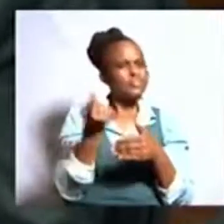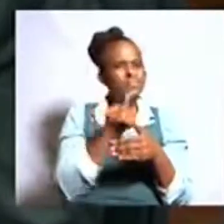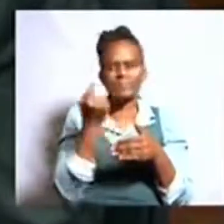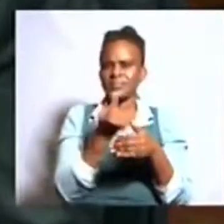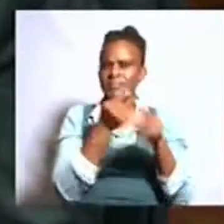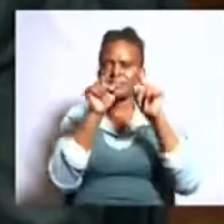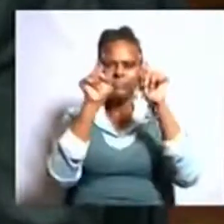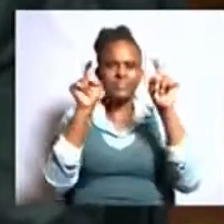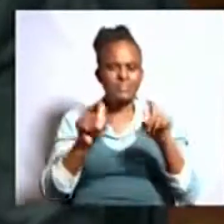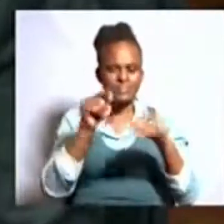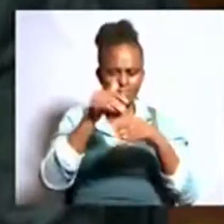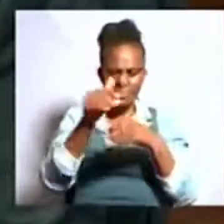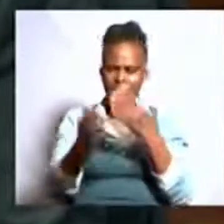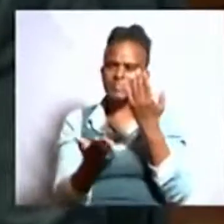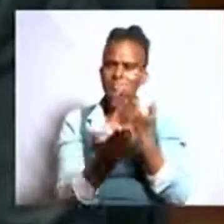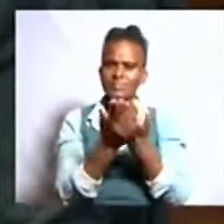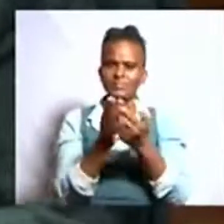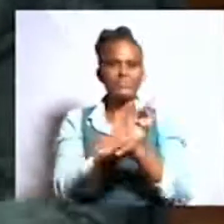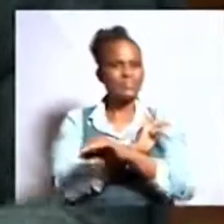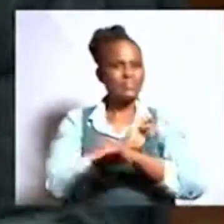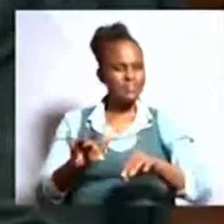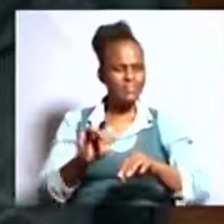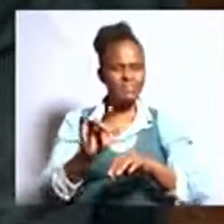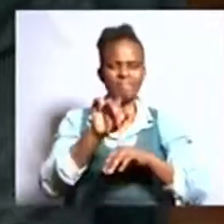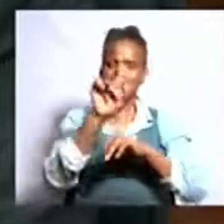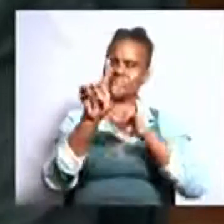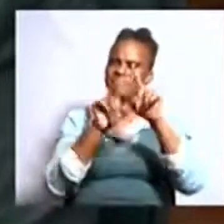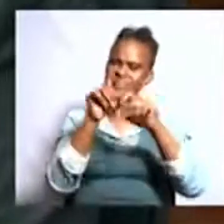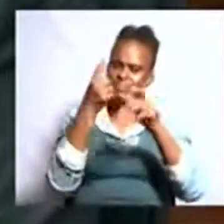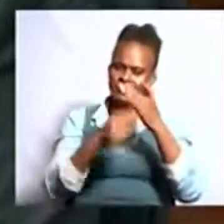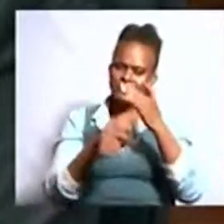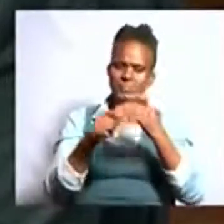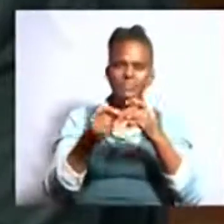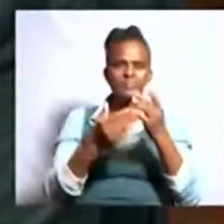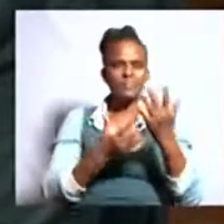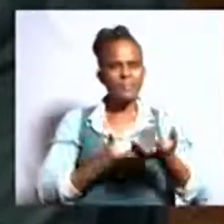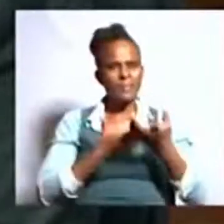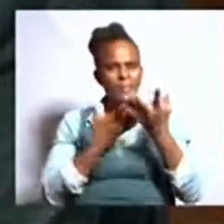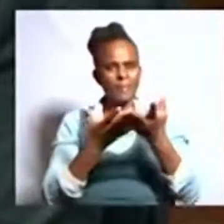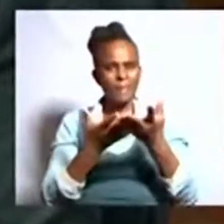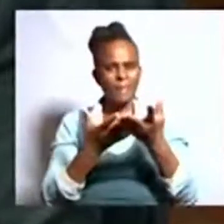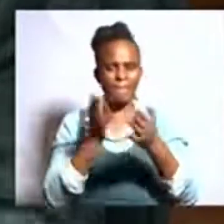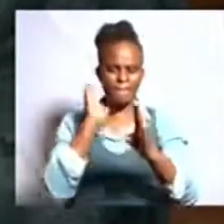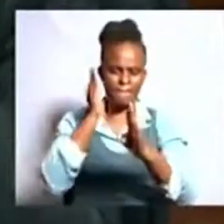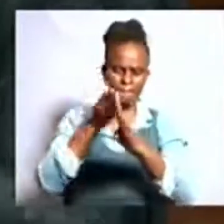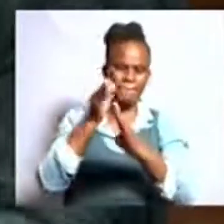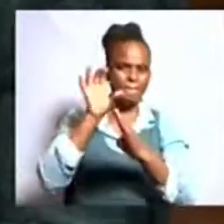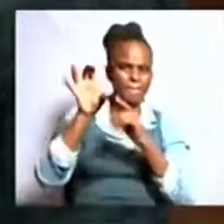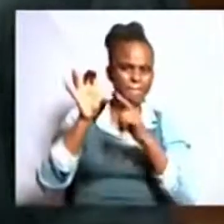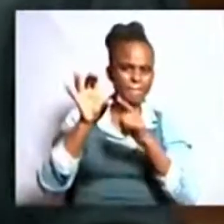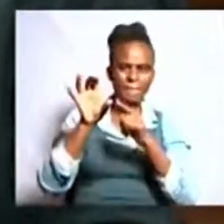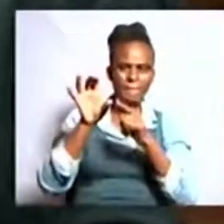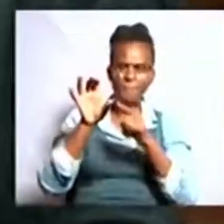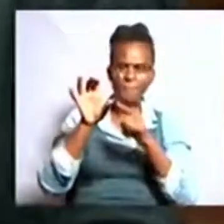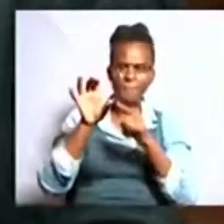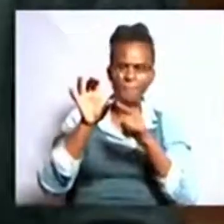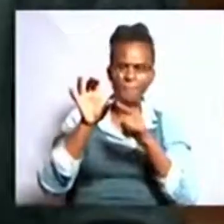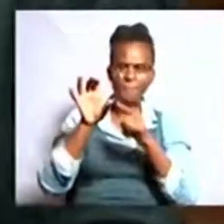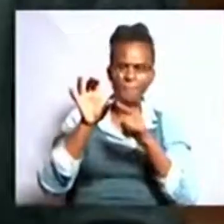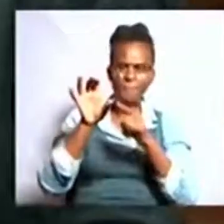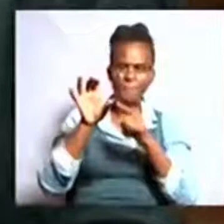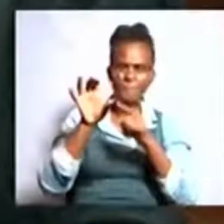certificate of registration is attached here. These are the queries that were raised to the province, that there are no certificates. You